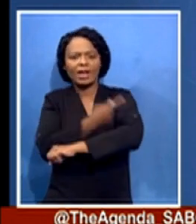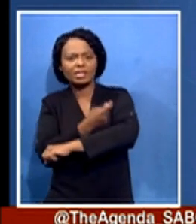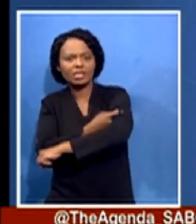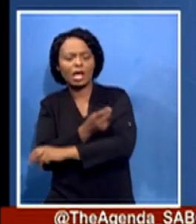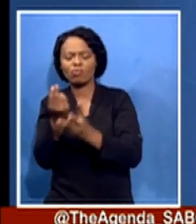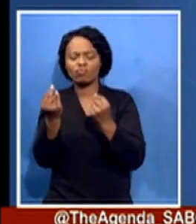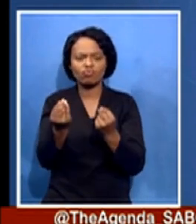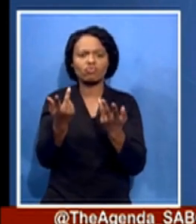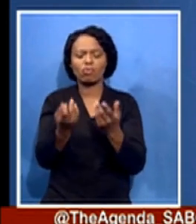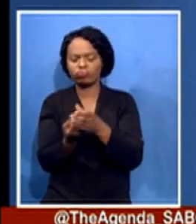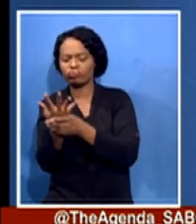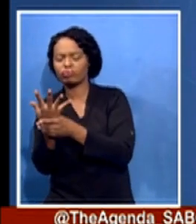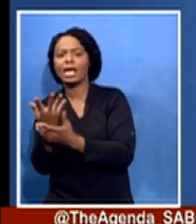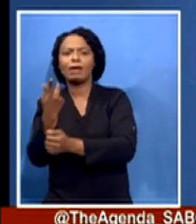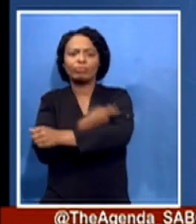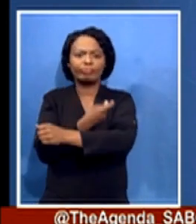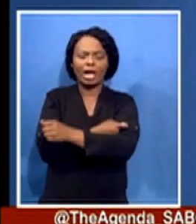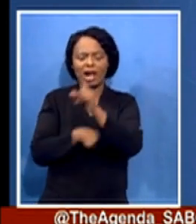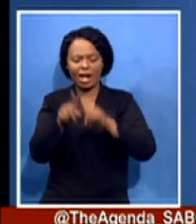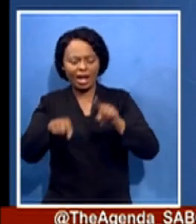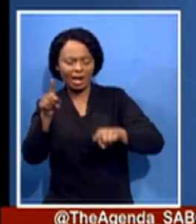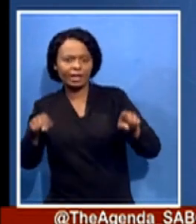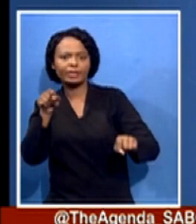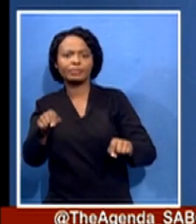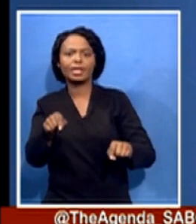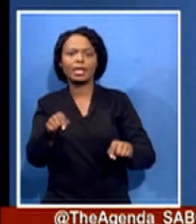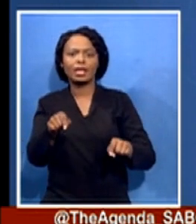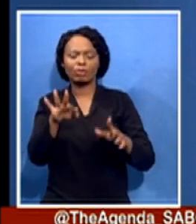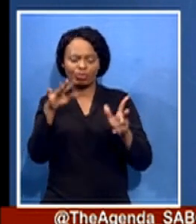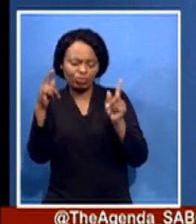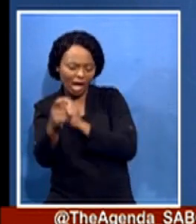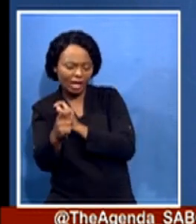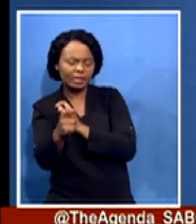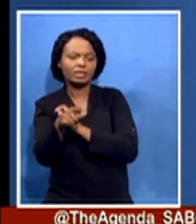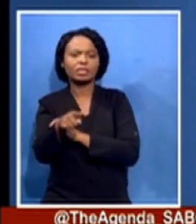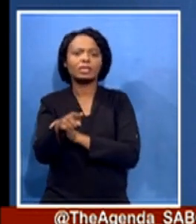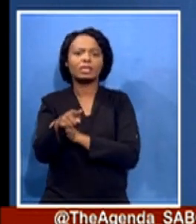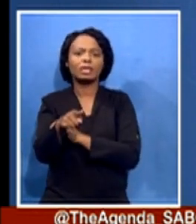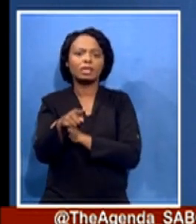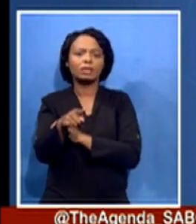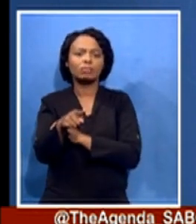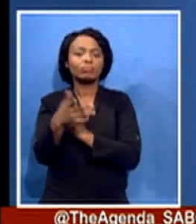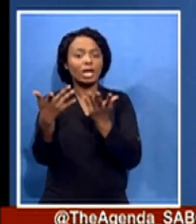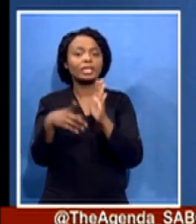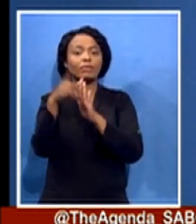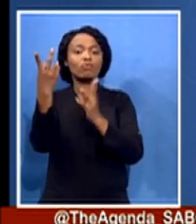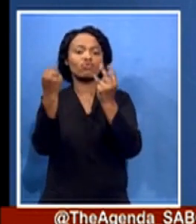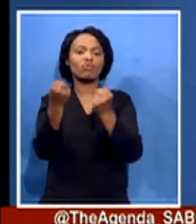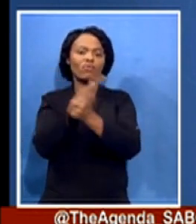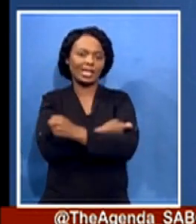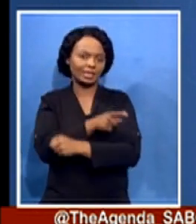and rapidly turn that around to develop new vaccines. And what we've seen as well is